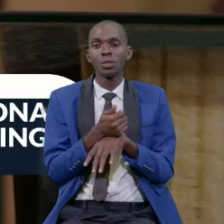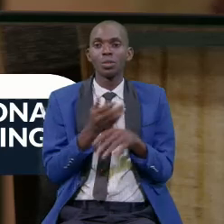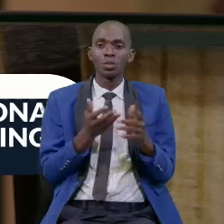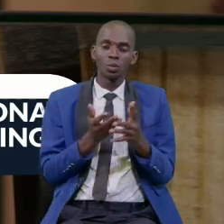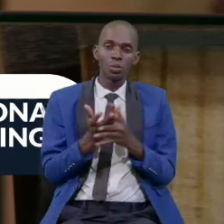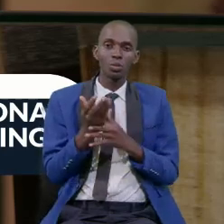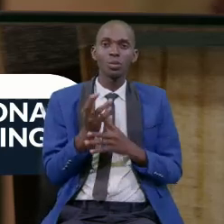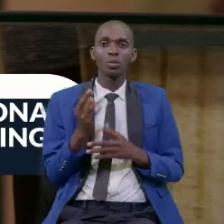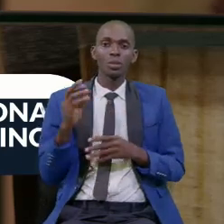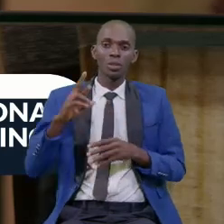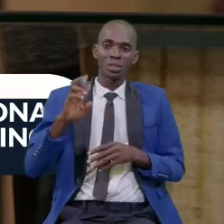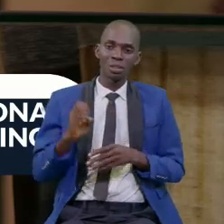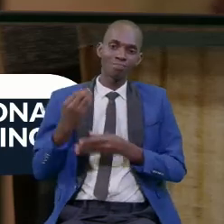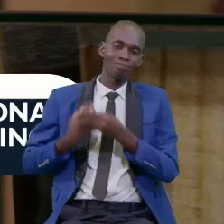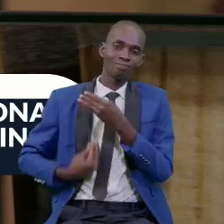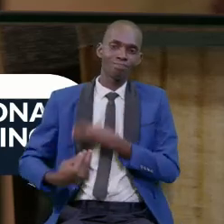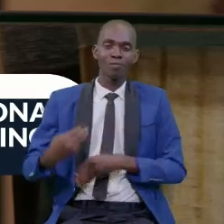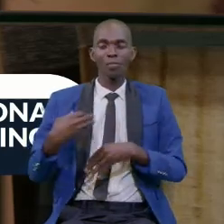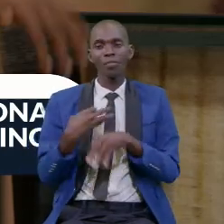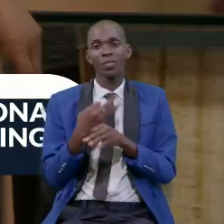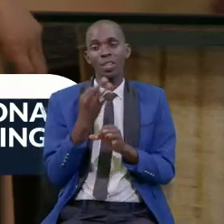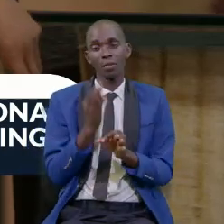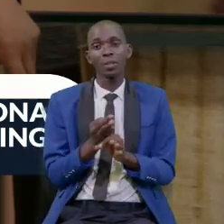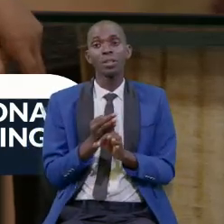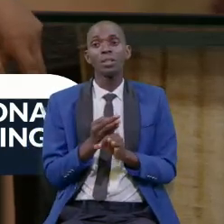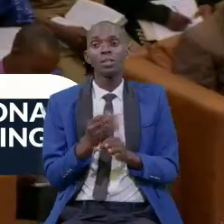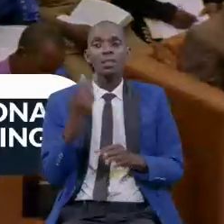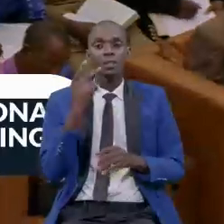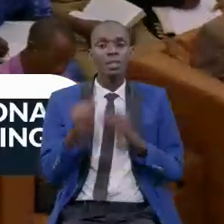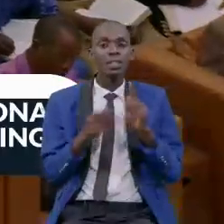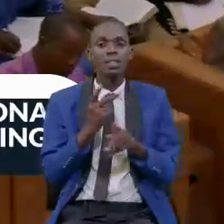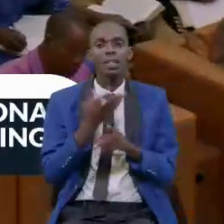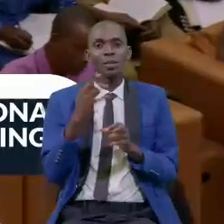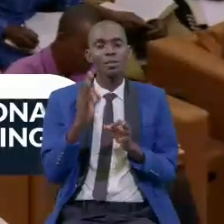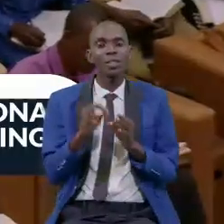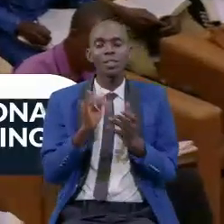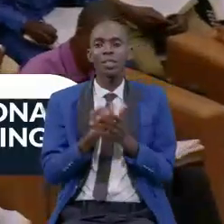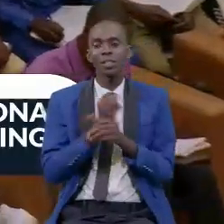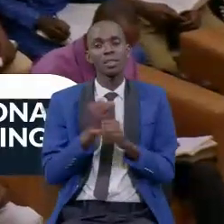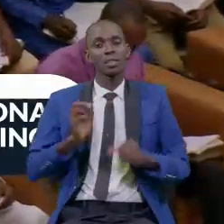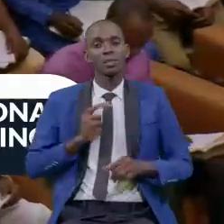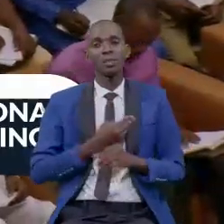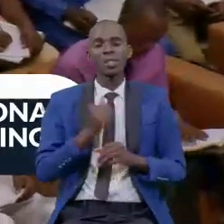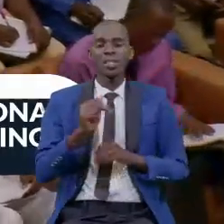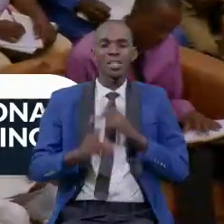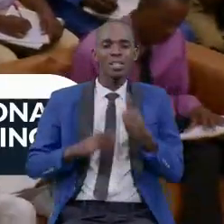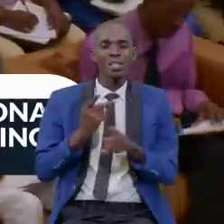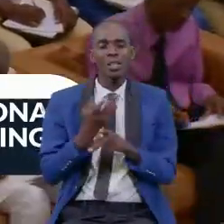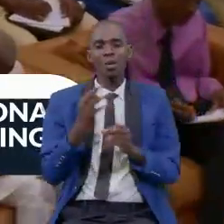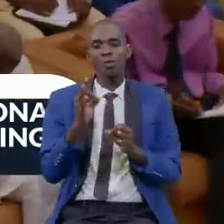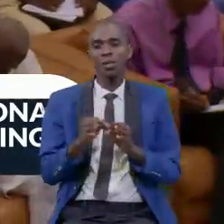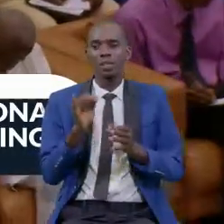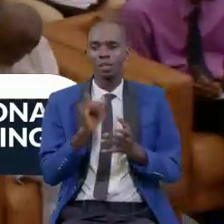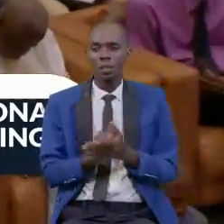confirmation through regenerating faith, a kind of faith that saves us, the kind of faith that regenerates us,